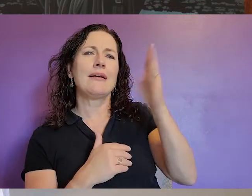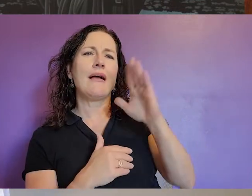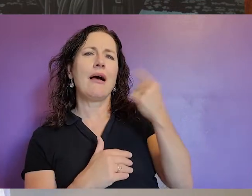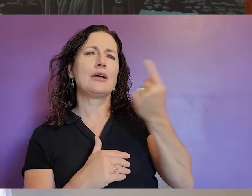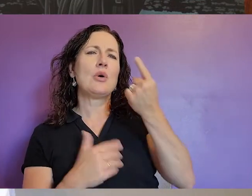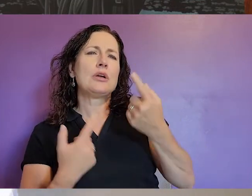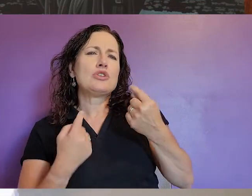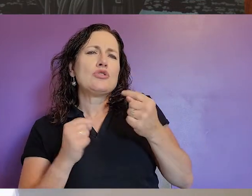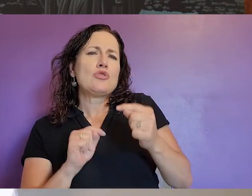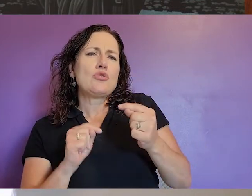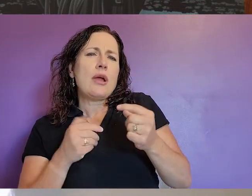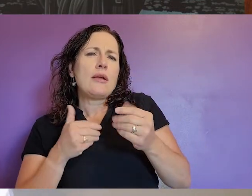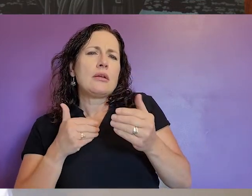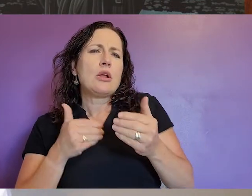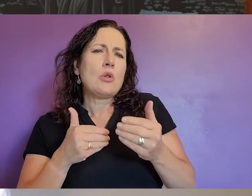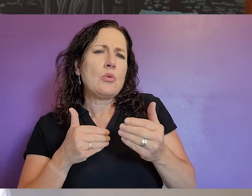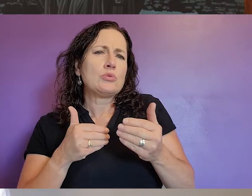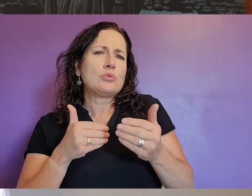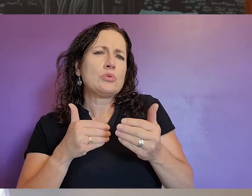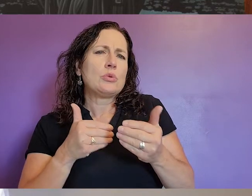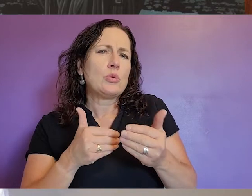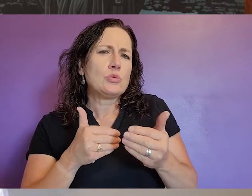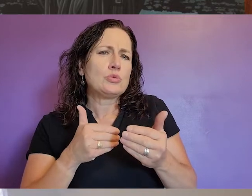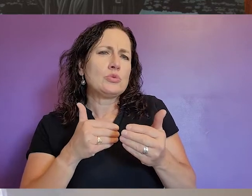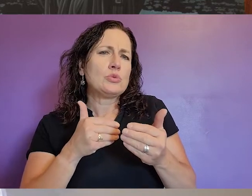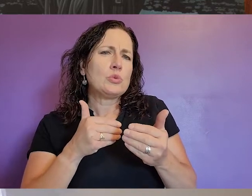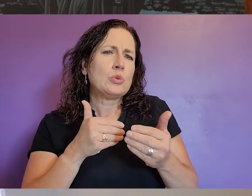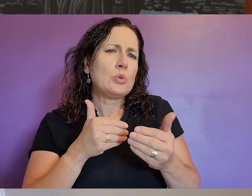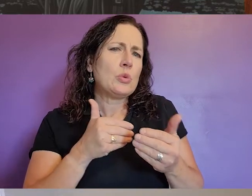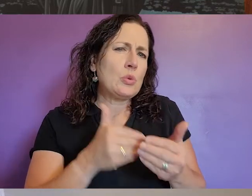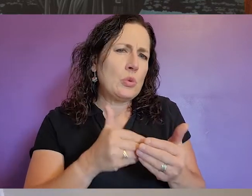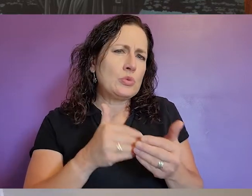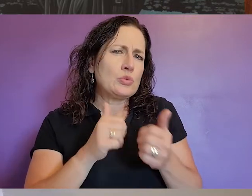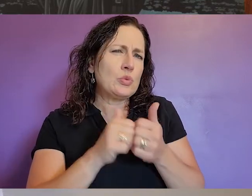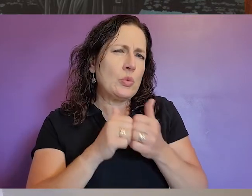us, always coming a little bit more and more,